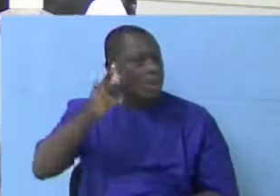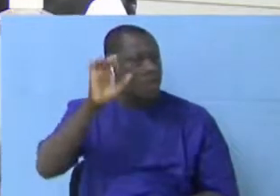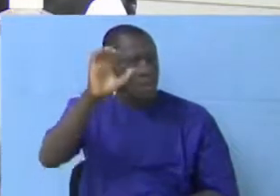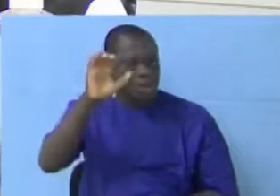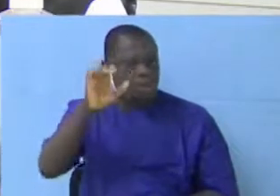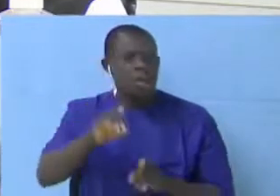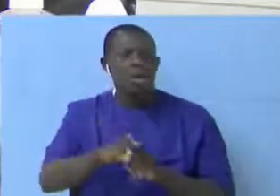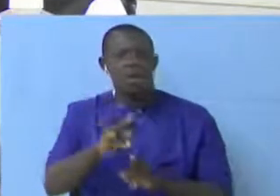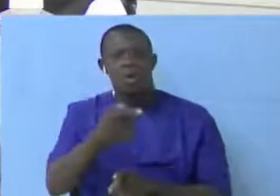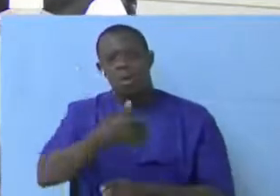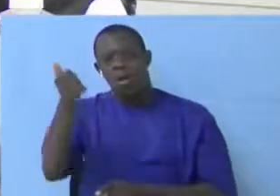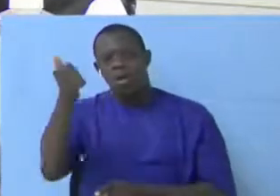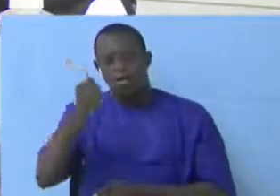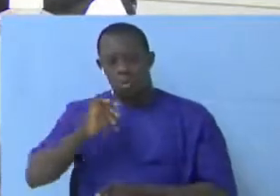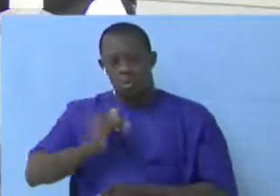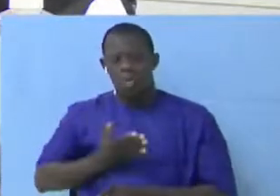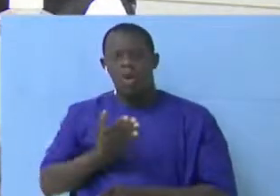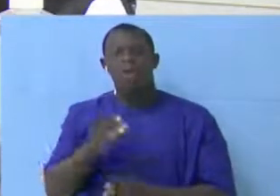One was from Nigeria.